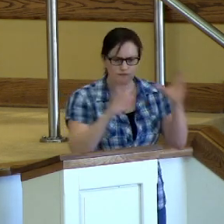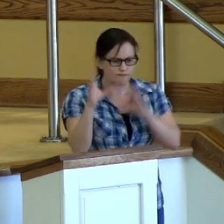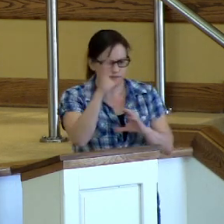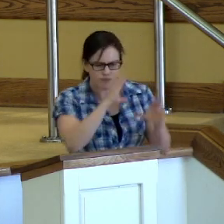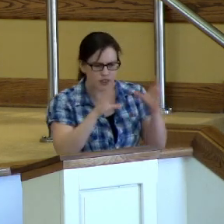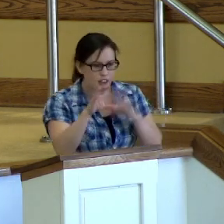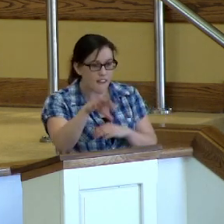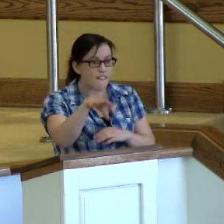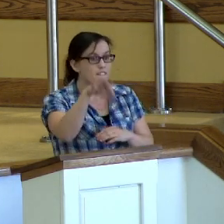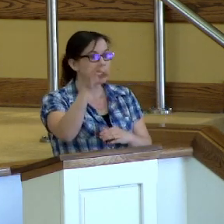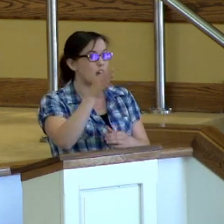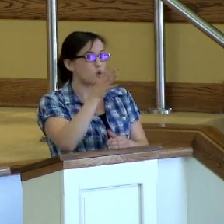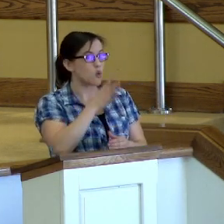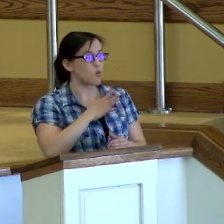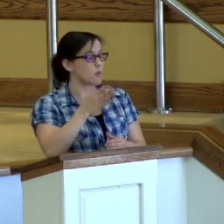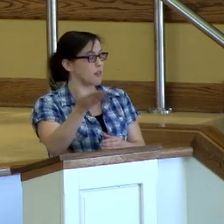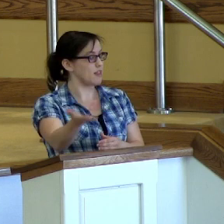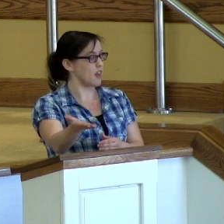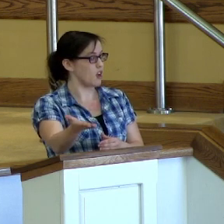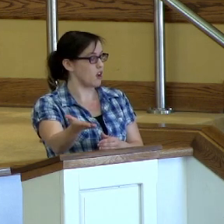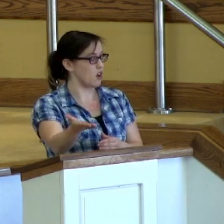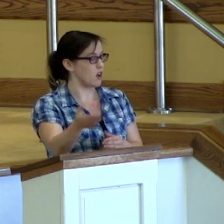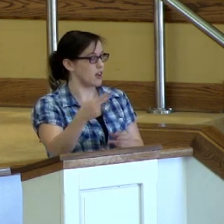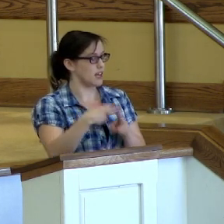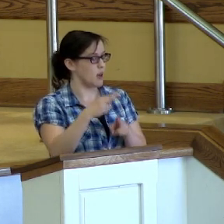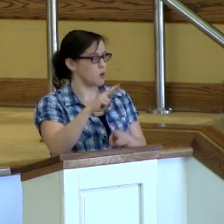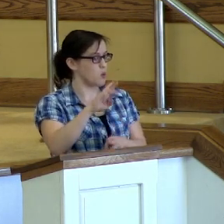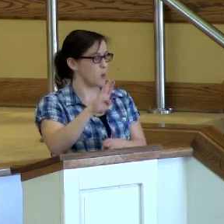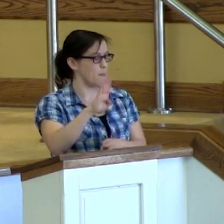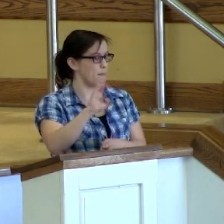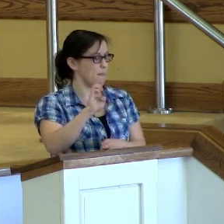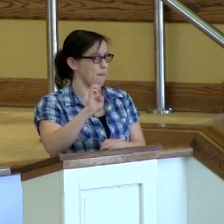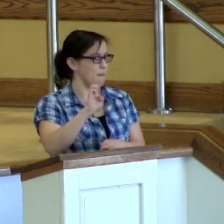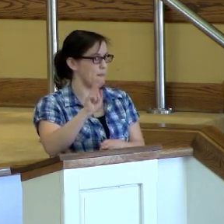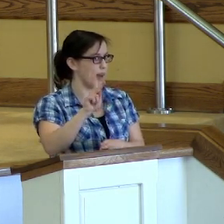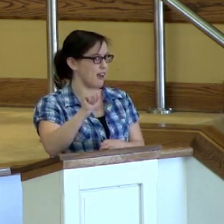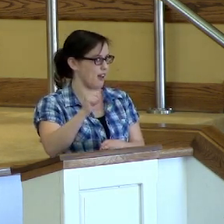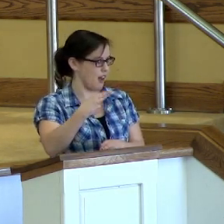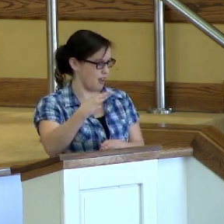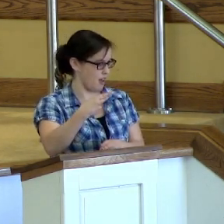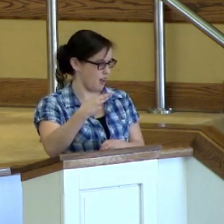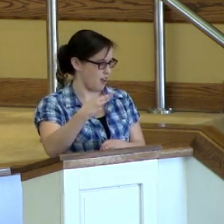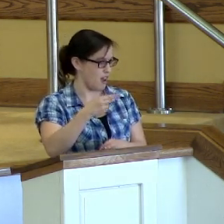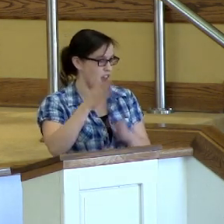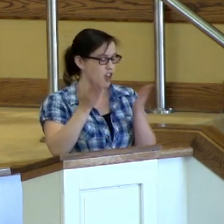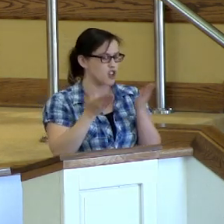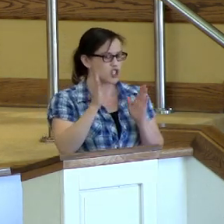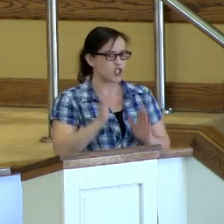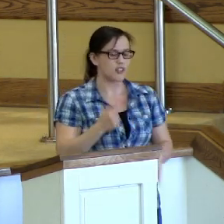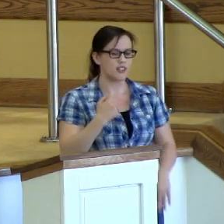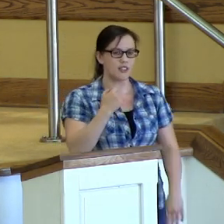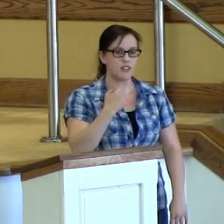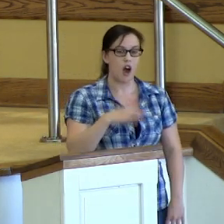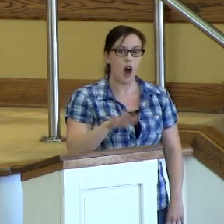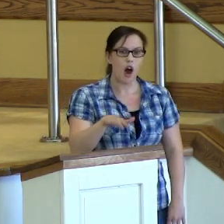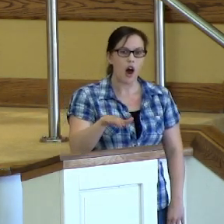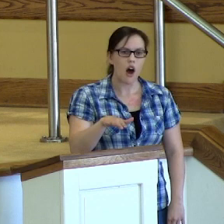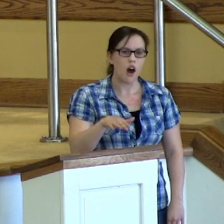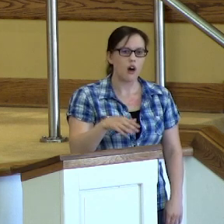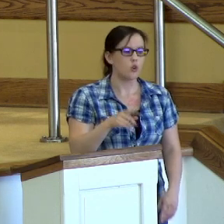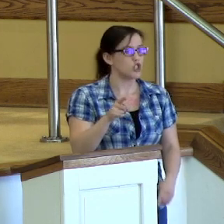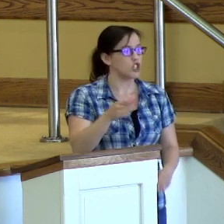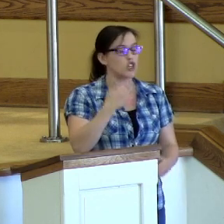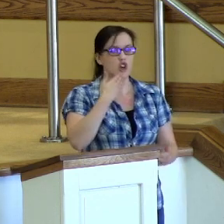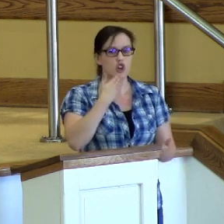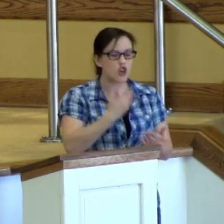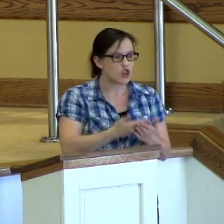Rebekah. And the servant of Abraham said, praise be to God. I mean, he said, I